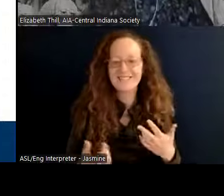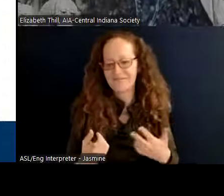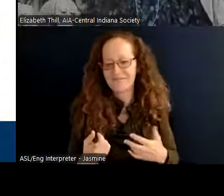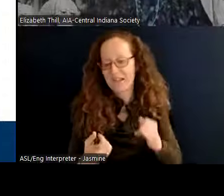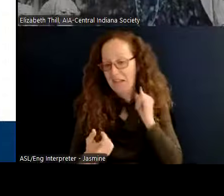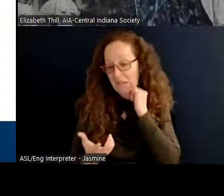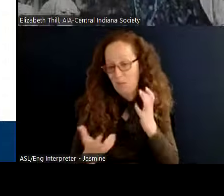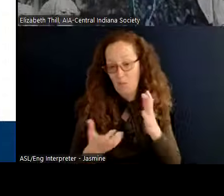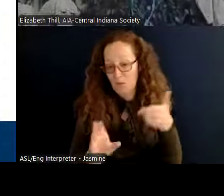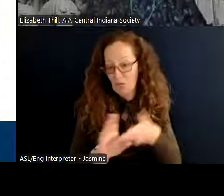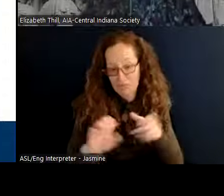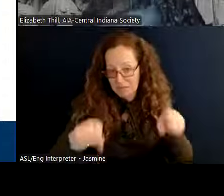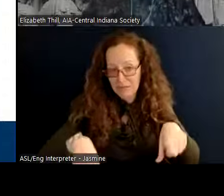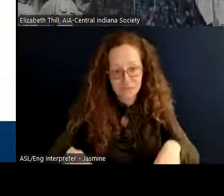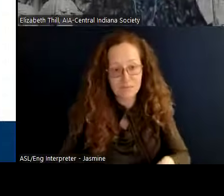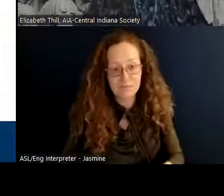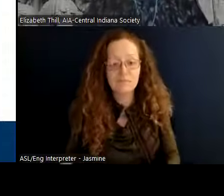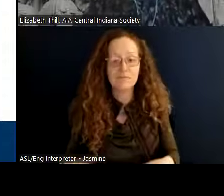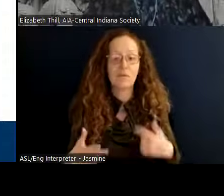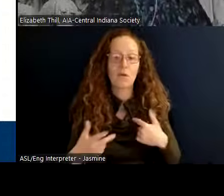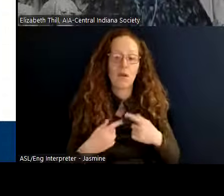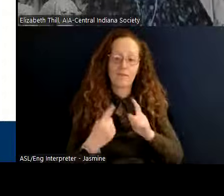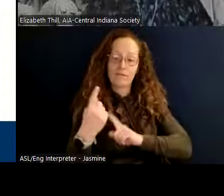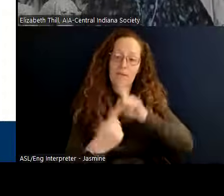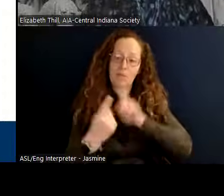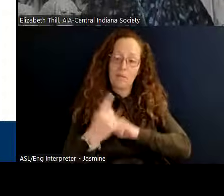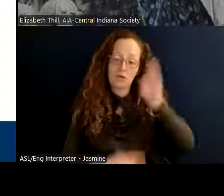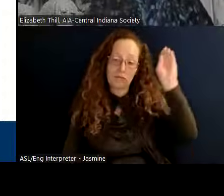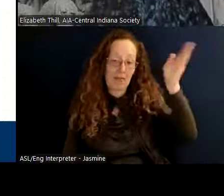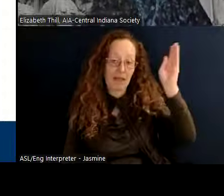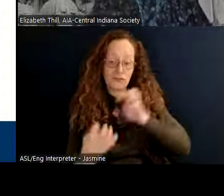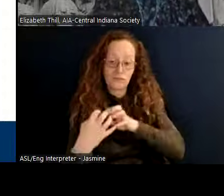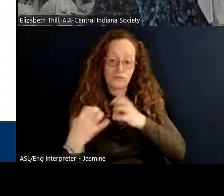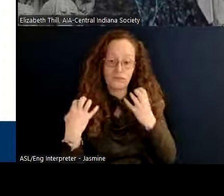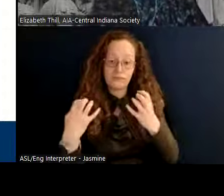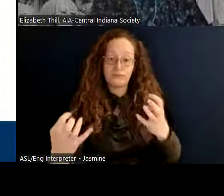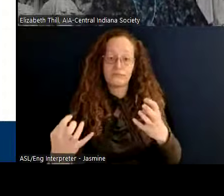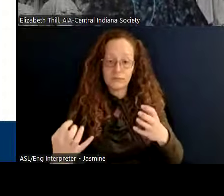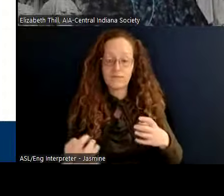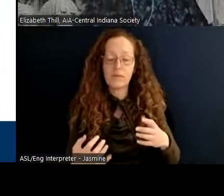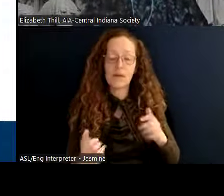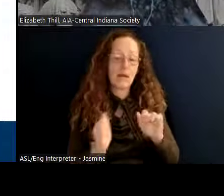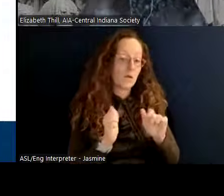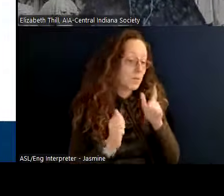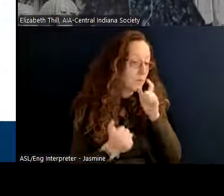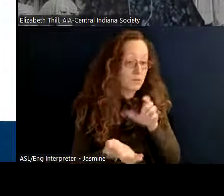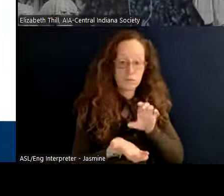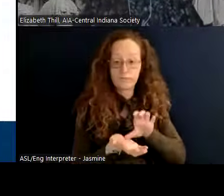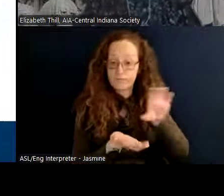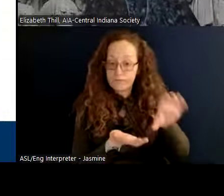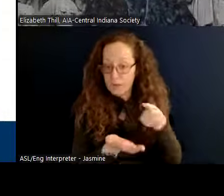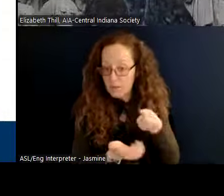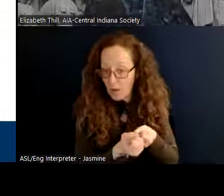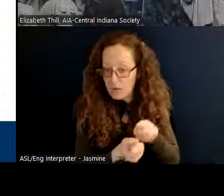join that as well. And we have in-person lecture series sponsored through our local societies. So the local society